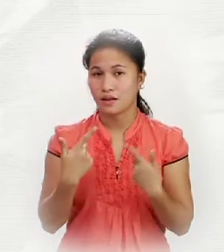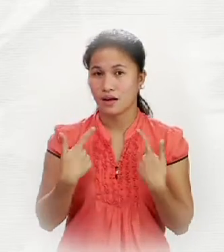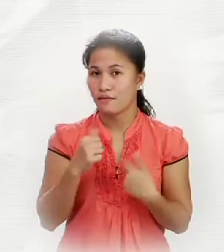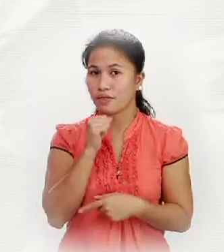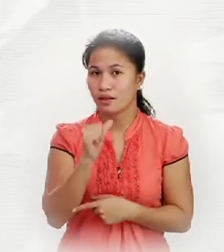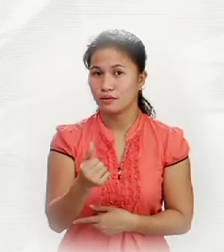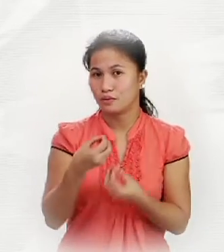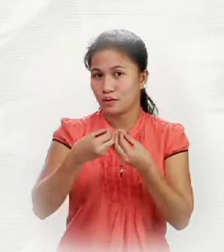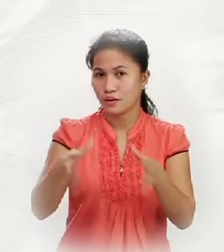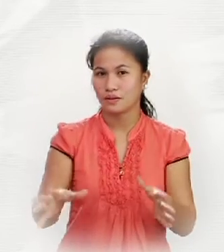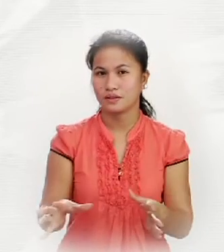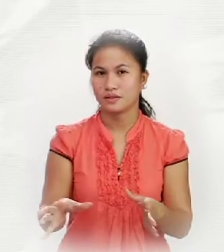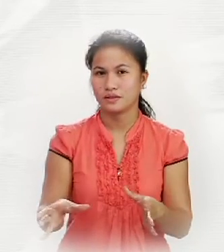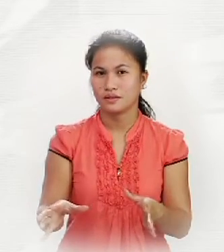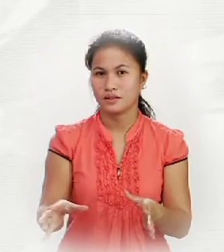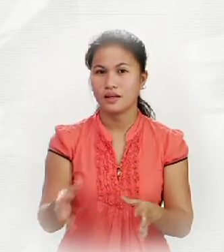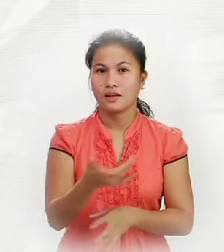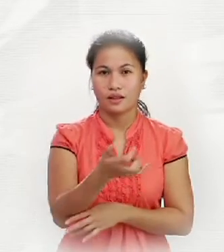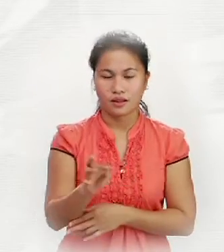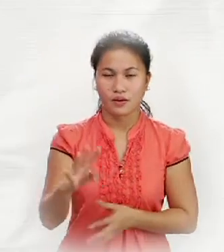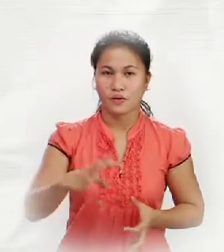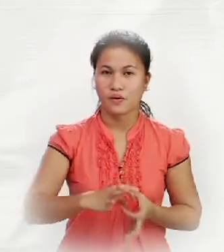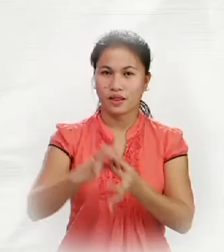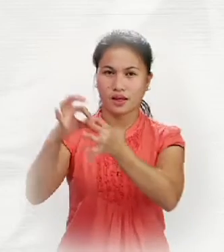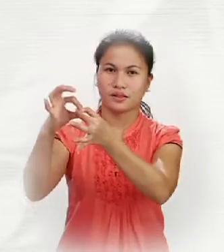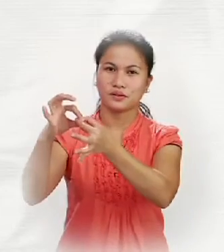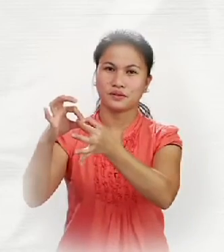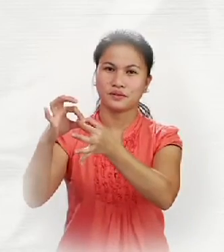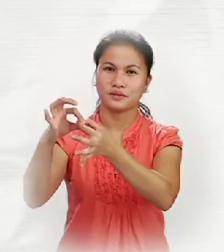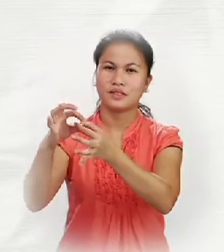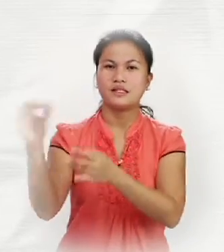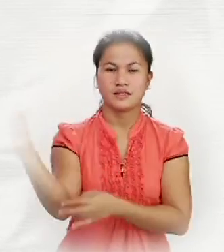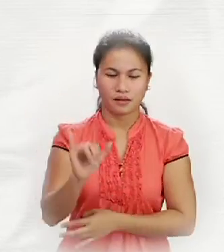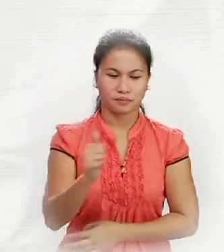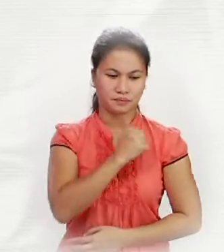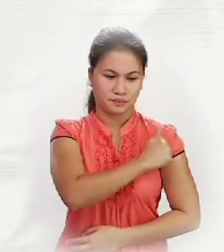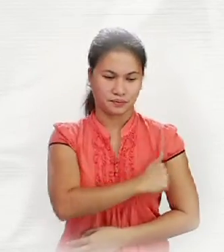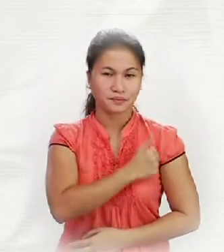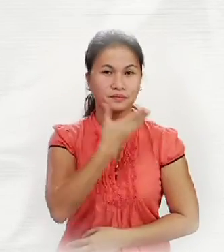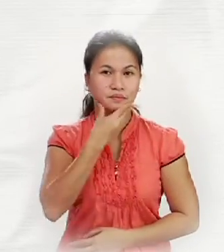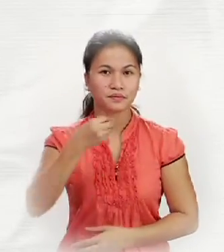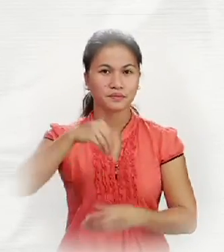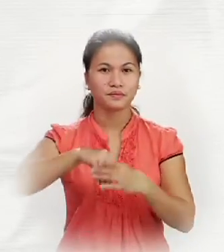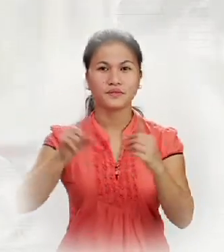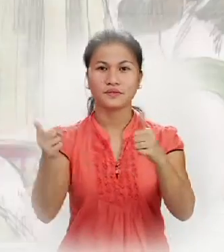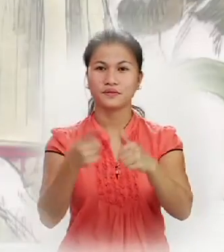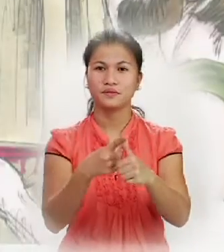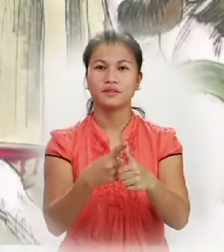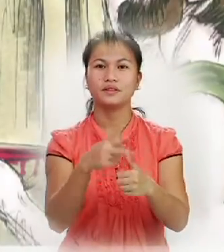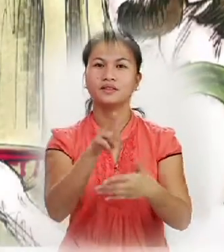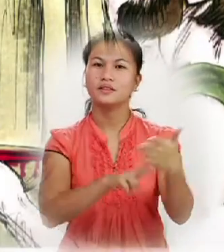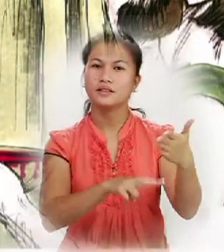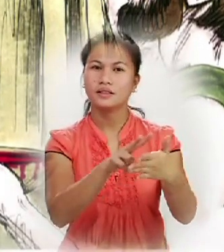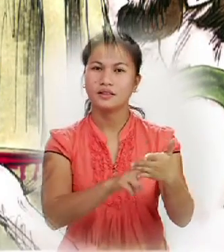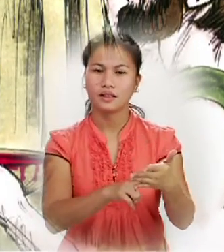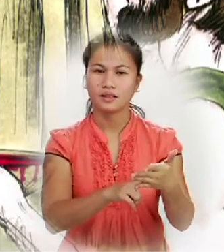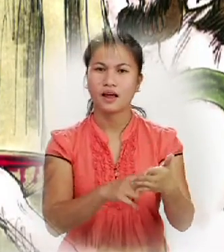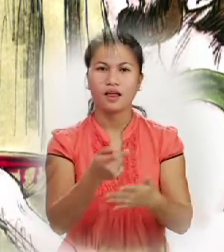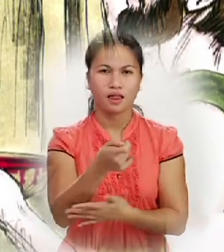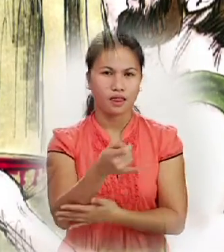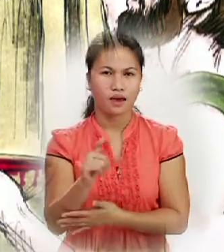lost their connection with Him. The same attitude of the Jews in the first reading. They were